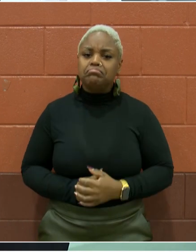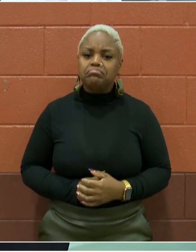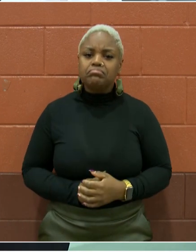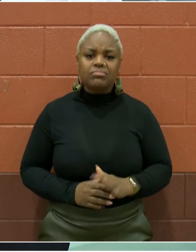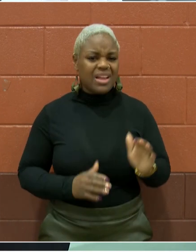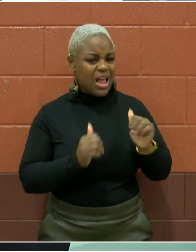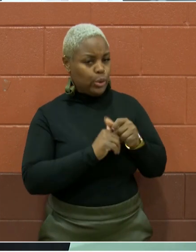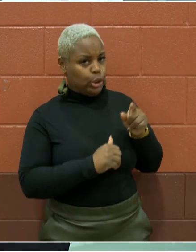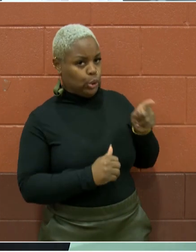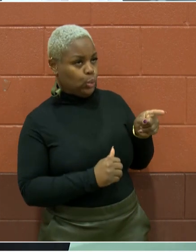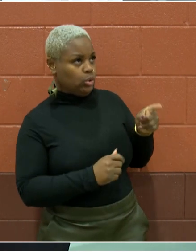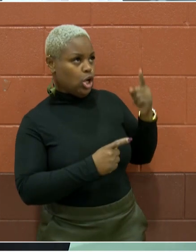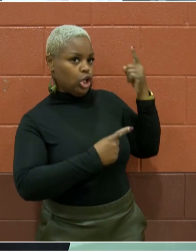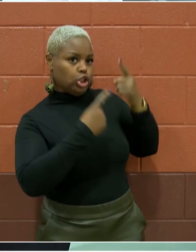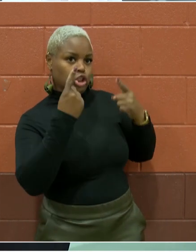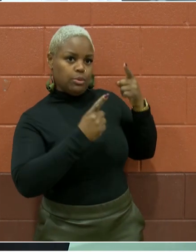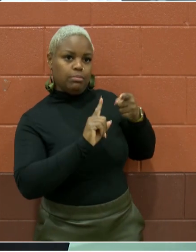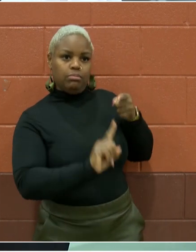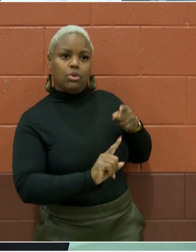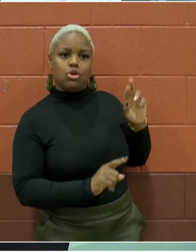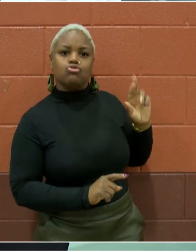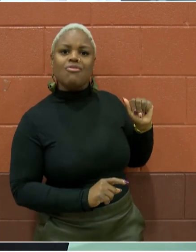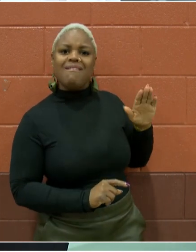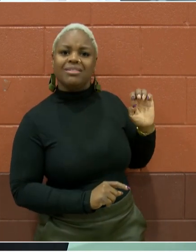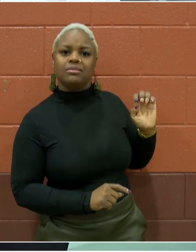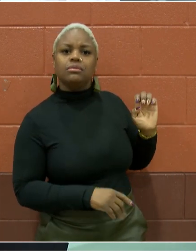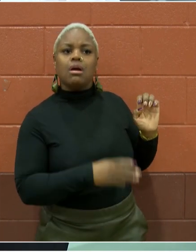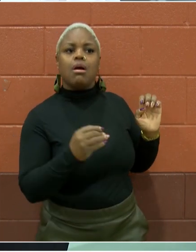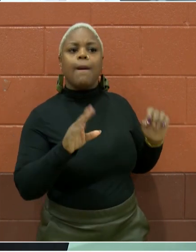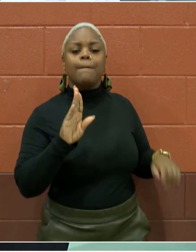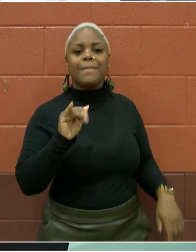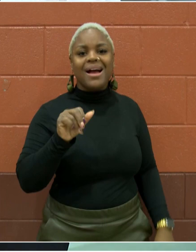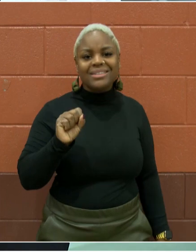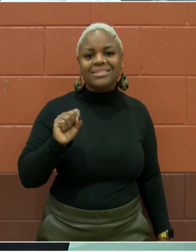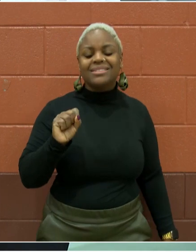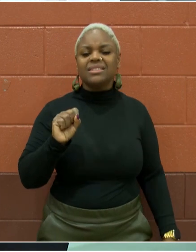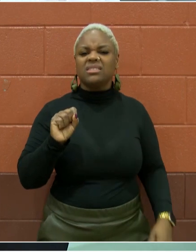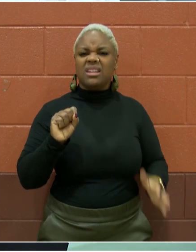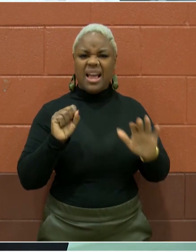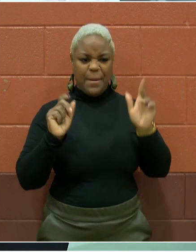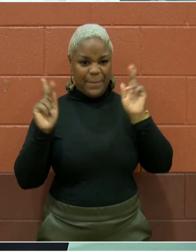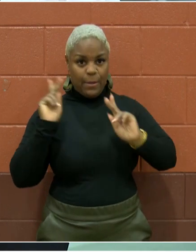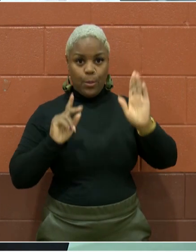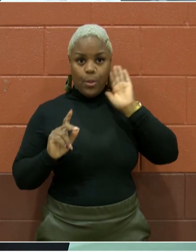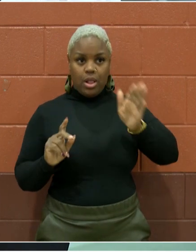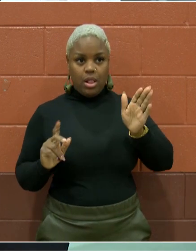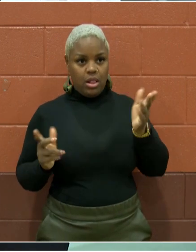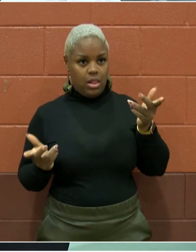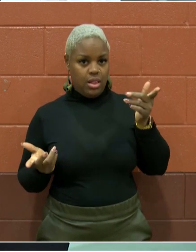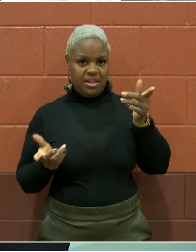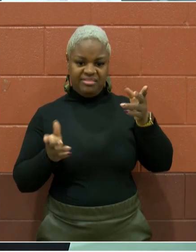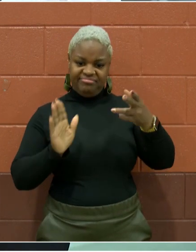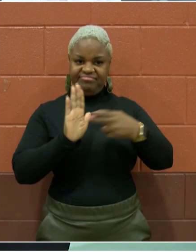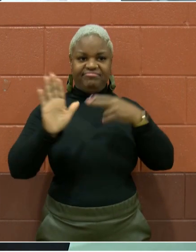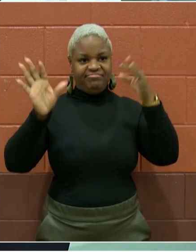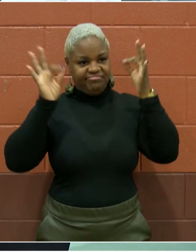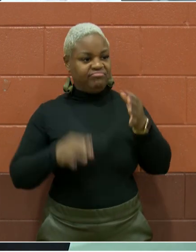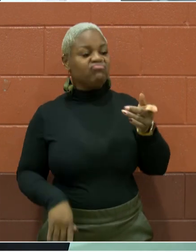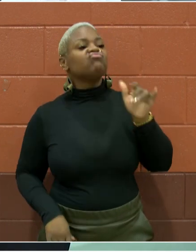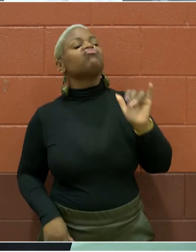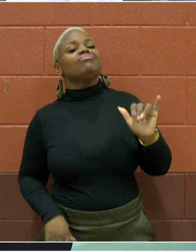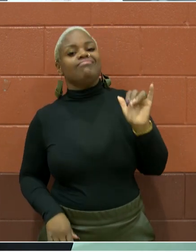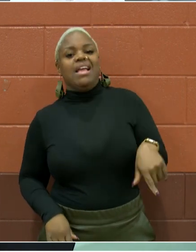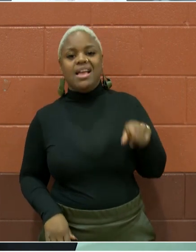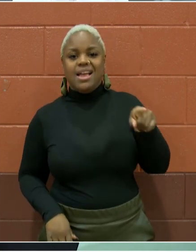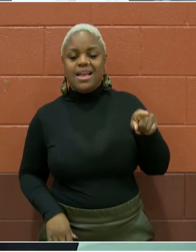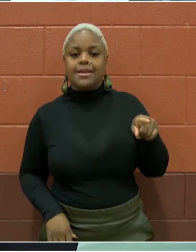course of the training, you know, in terms of just meeting people on the street and determining how bias, of course, may